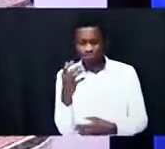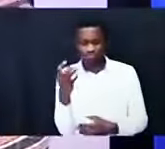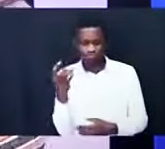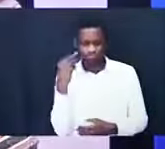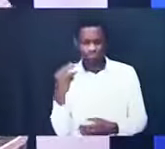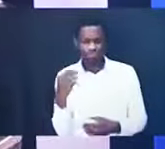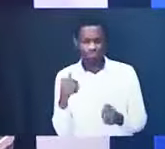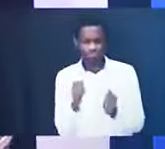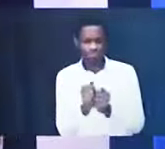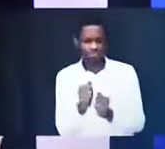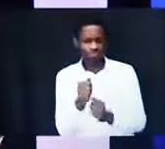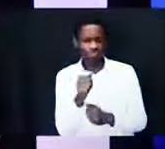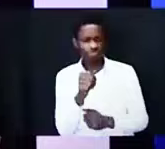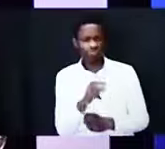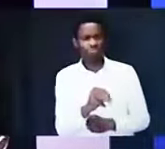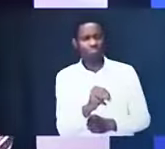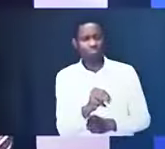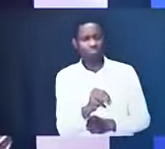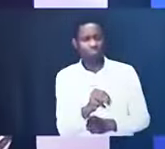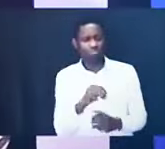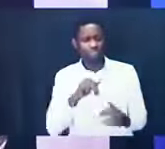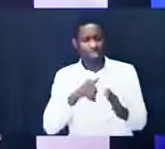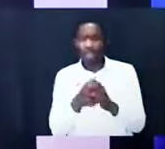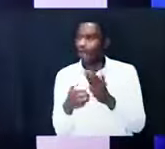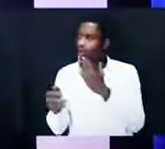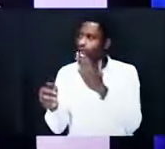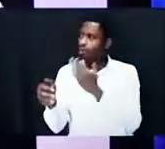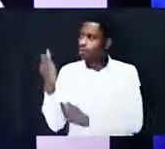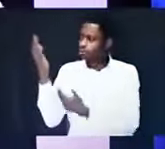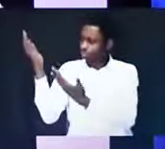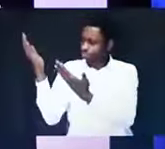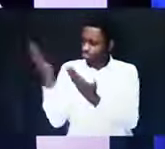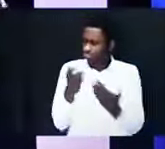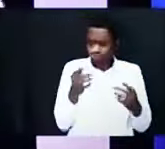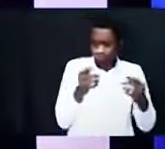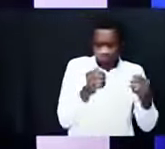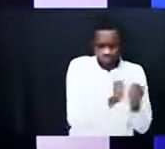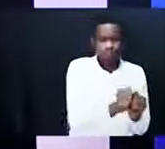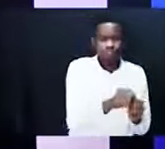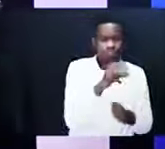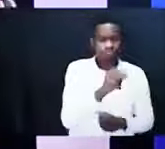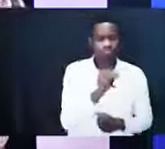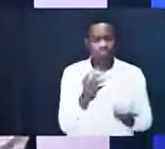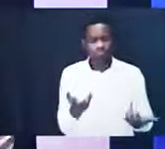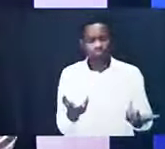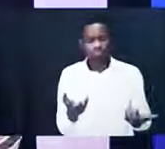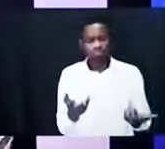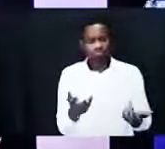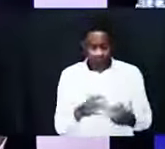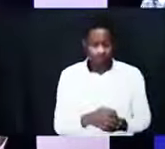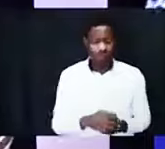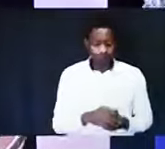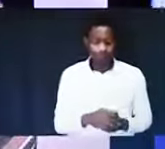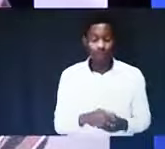How did he draw God through him? I'm looking at Jesus representing